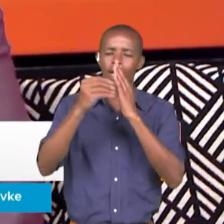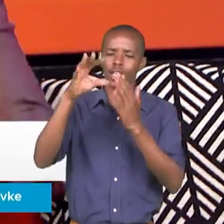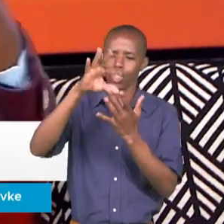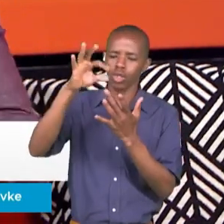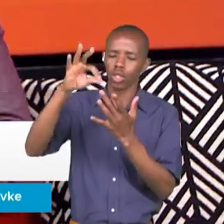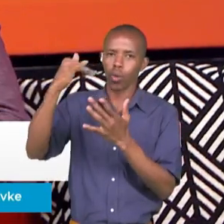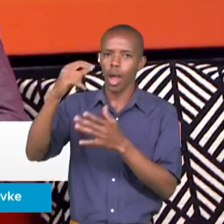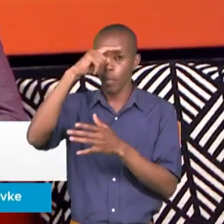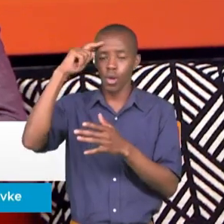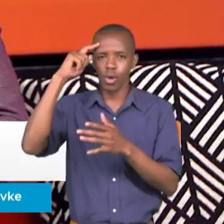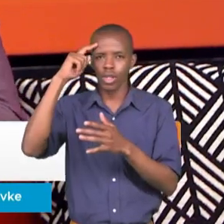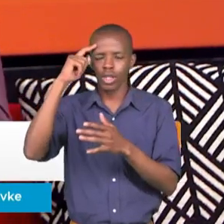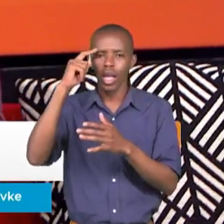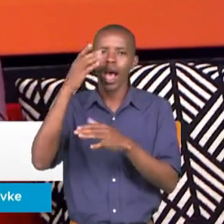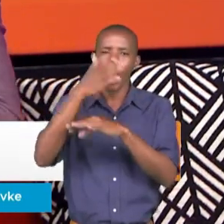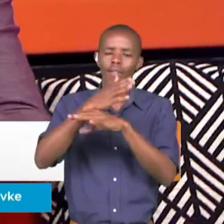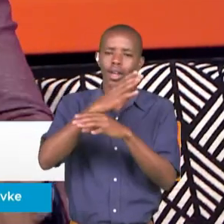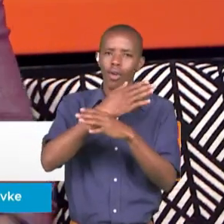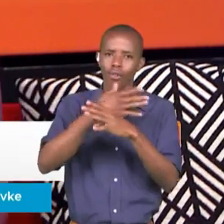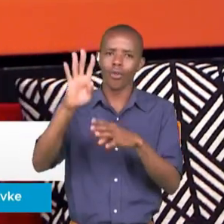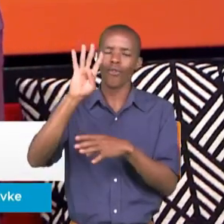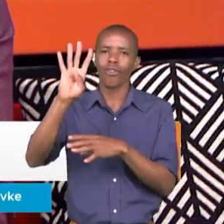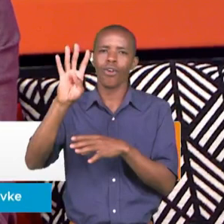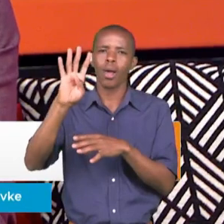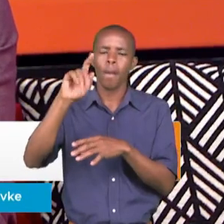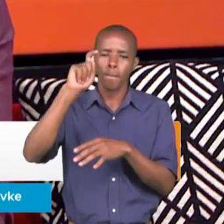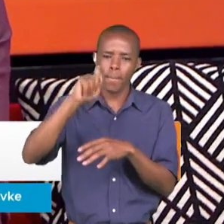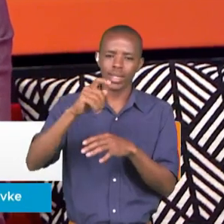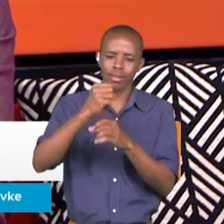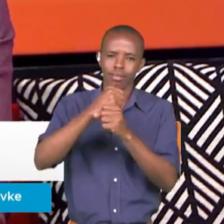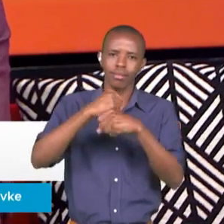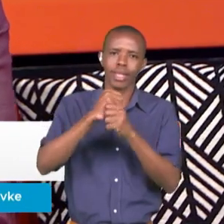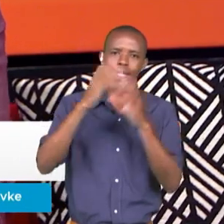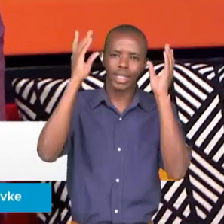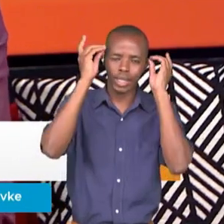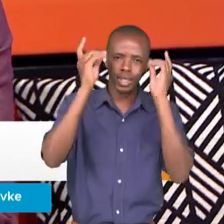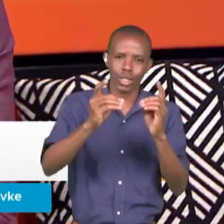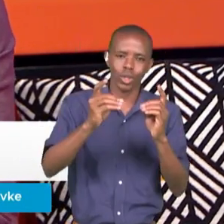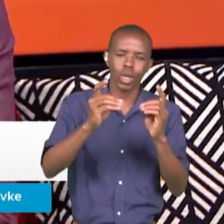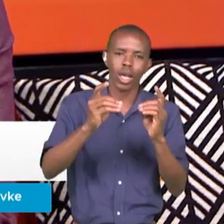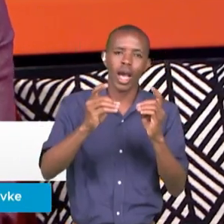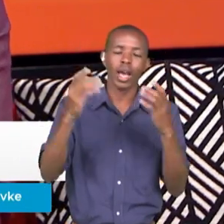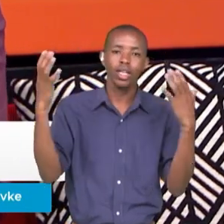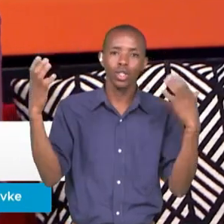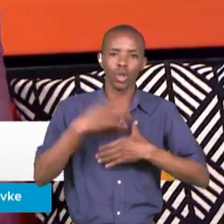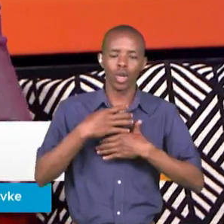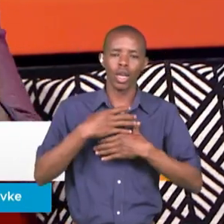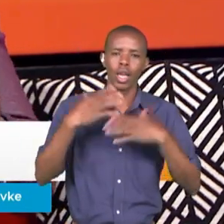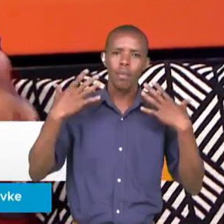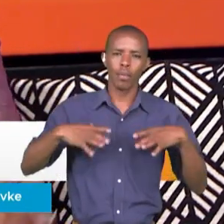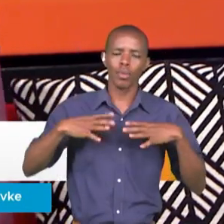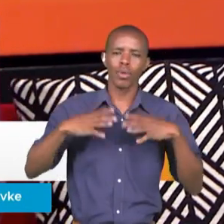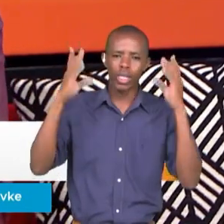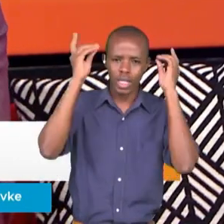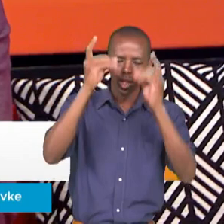now, after Form 4, that's the integral period where you have to make this decision. And surprisingly, so many people make decisions just to fit